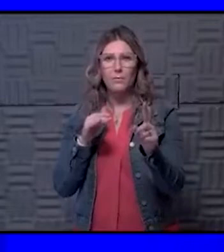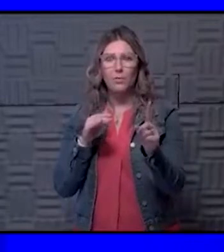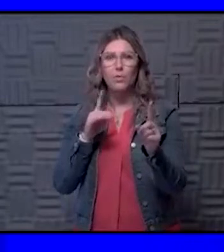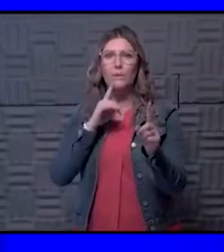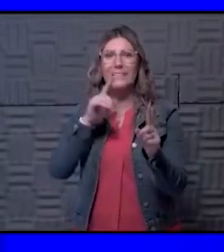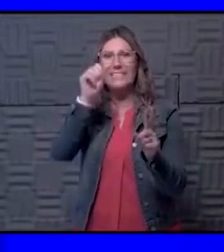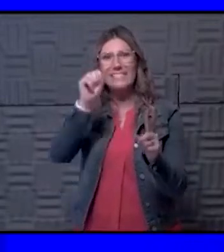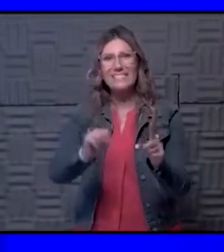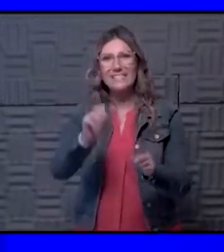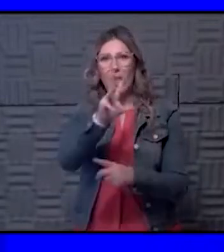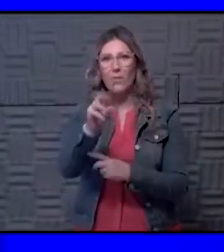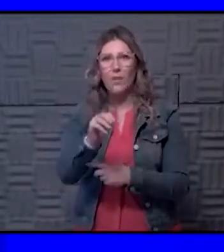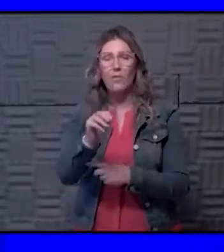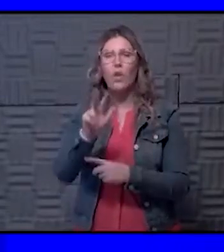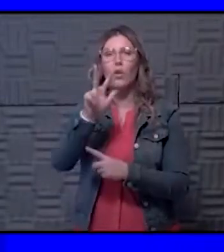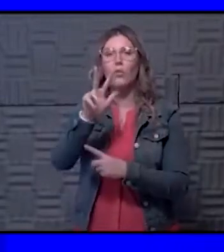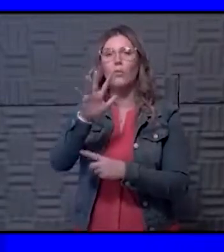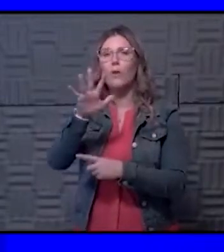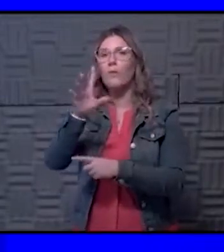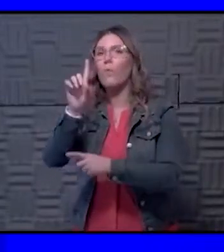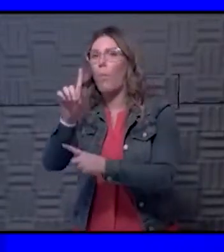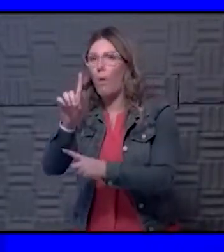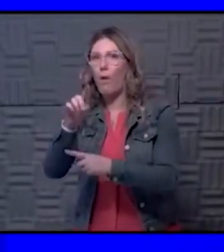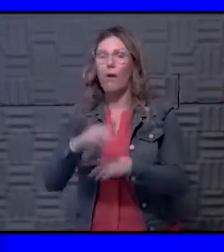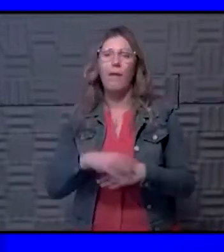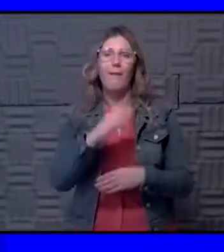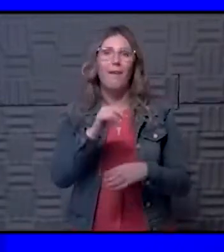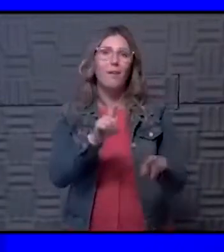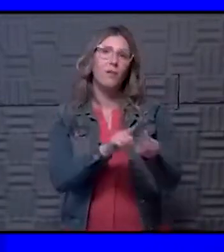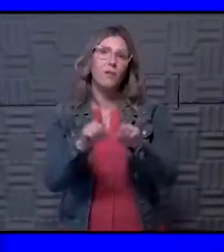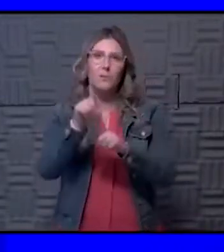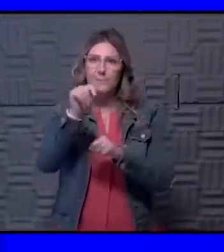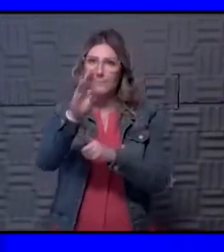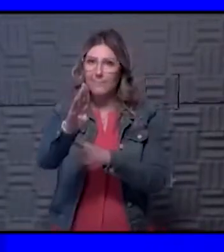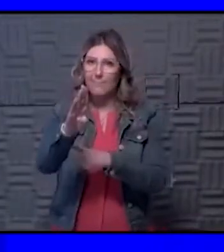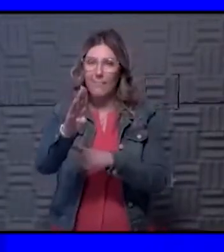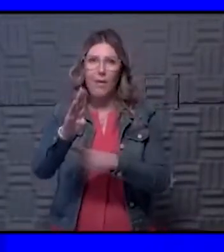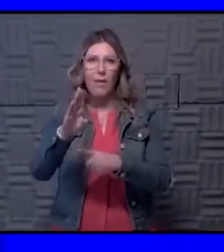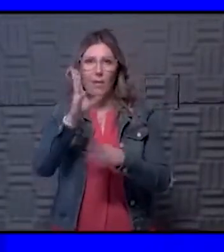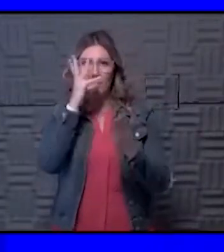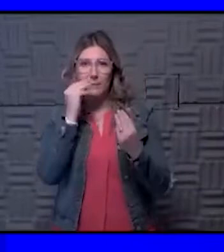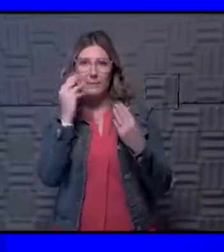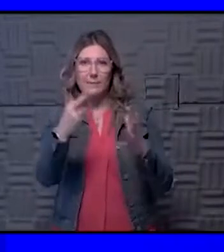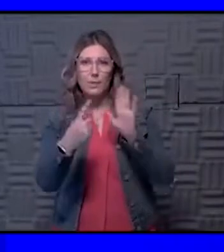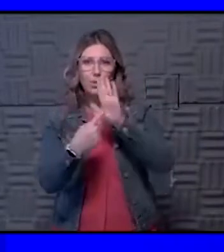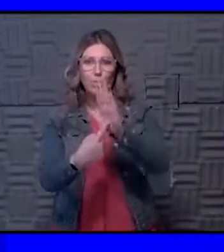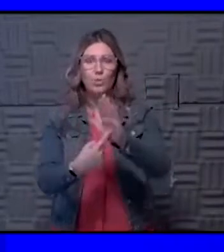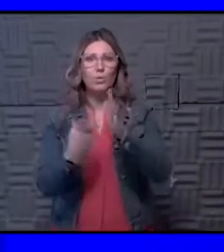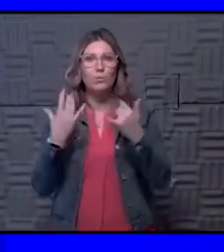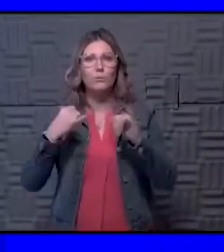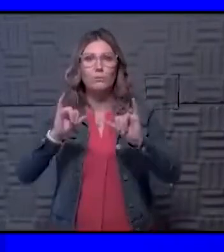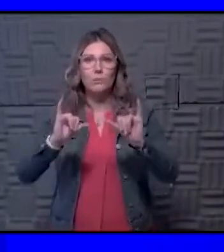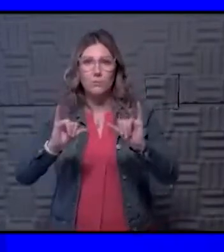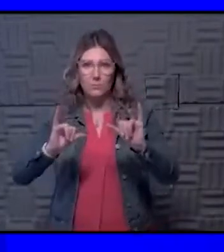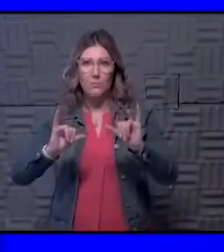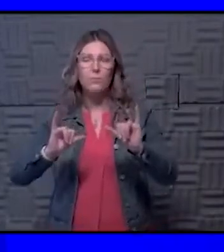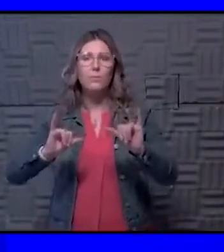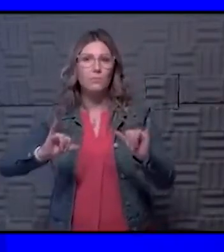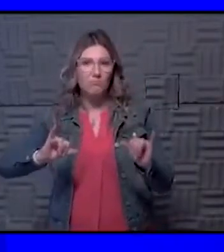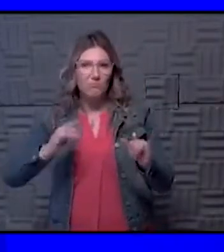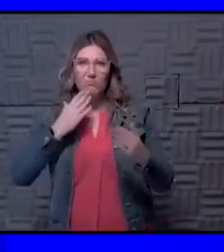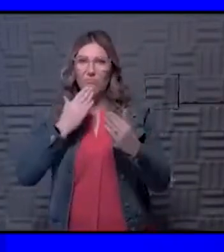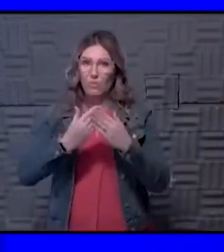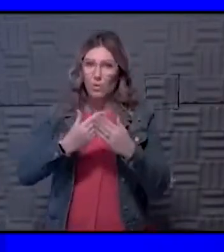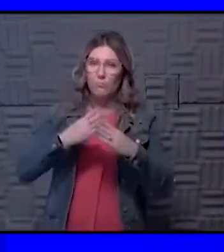the South African variant, 351. But also some laboratory data now is showing that you can still get fairly